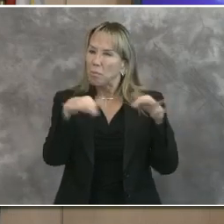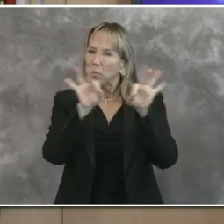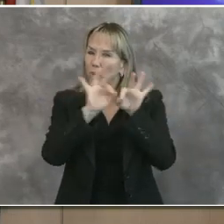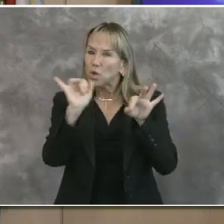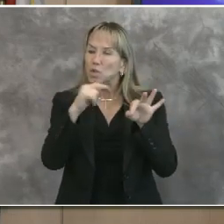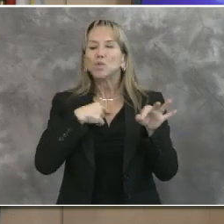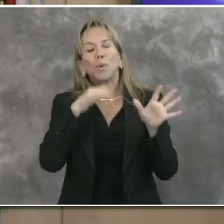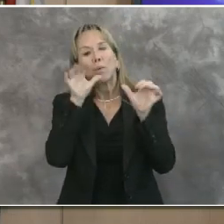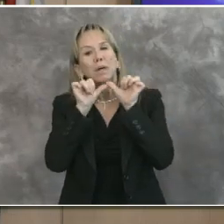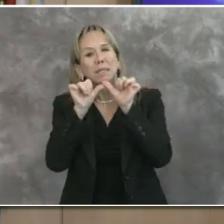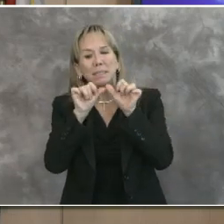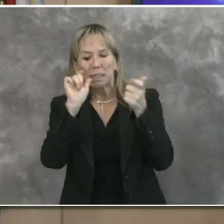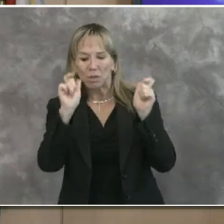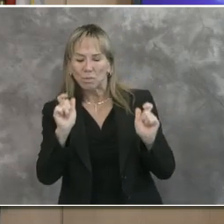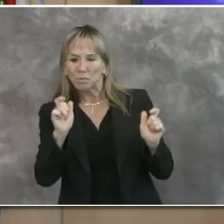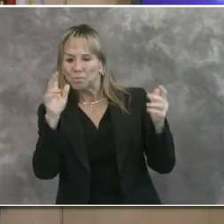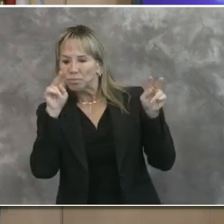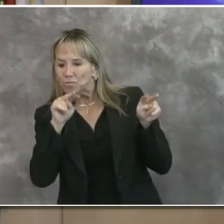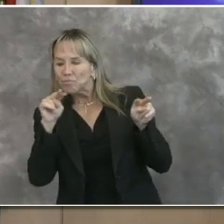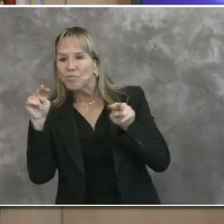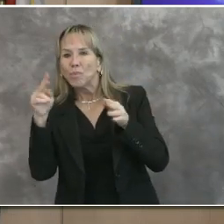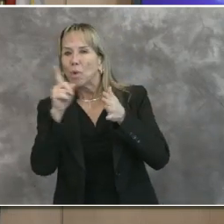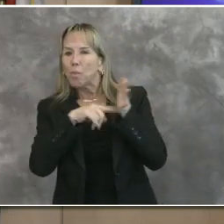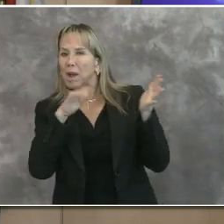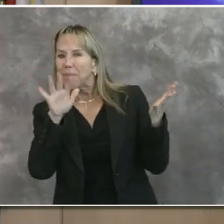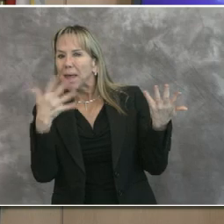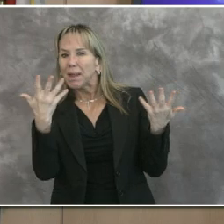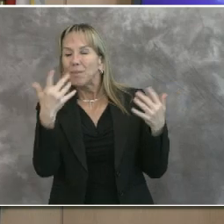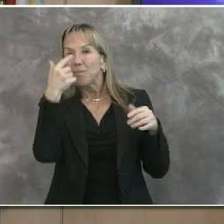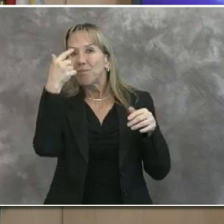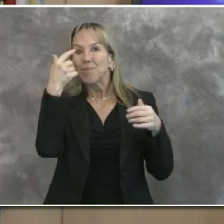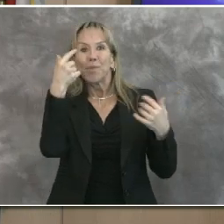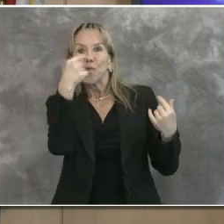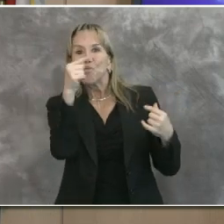refine those to identify, again, what is that green light that may